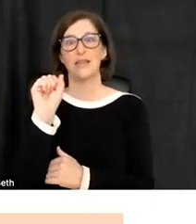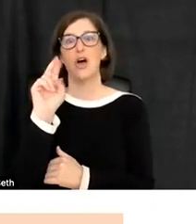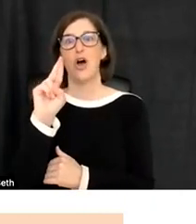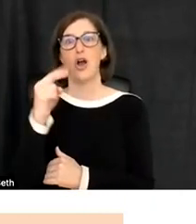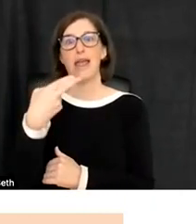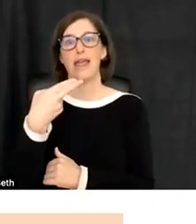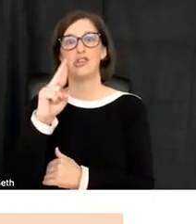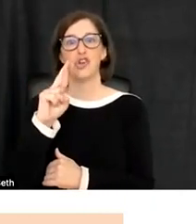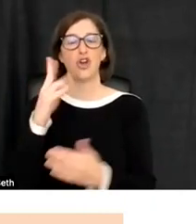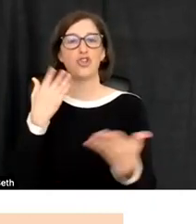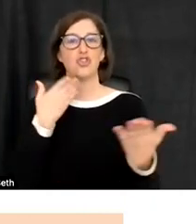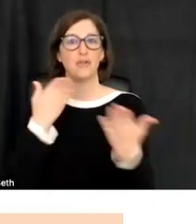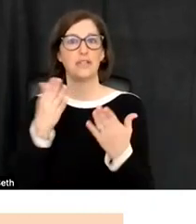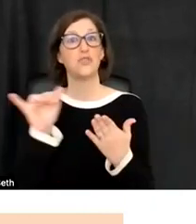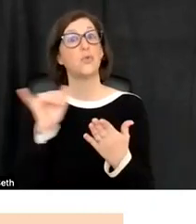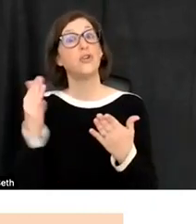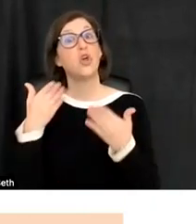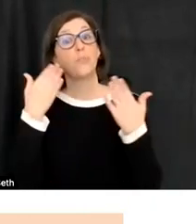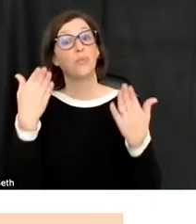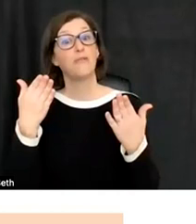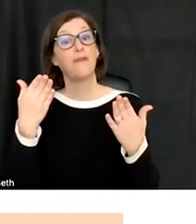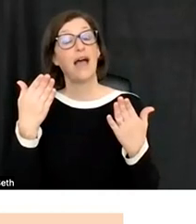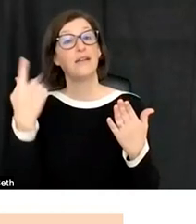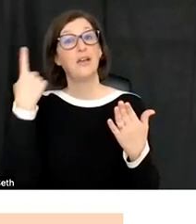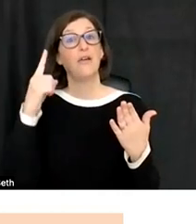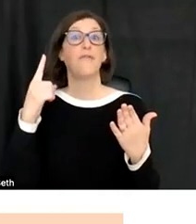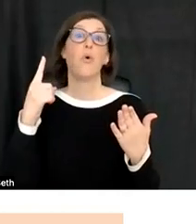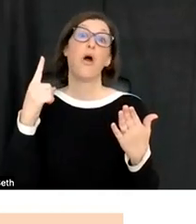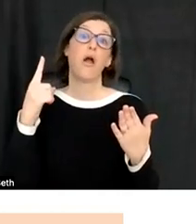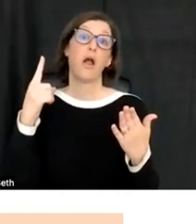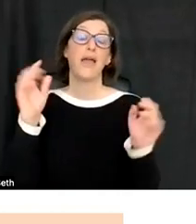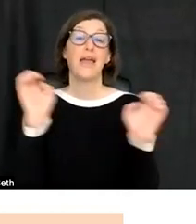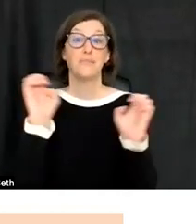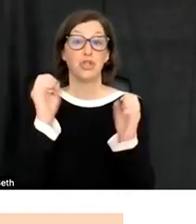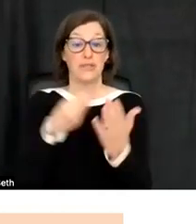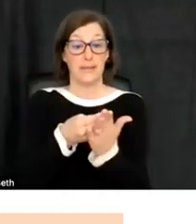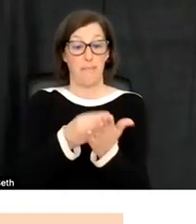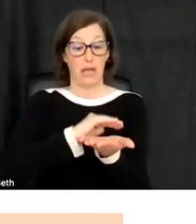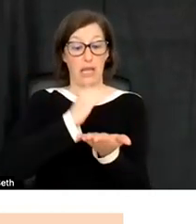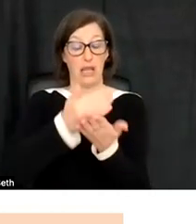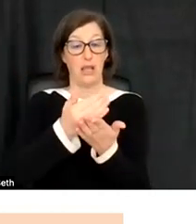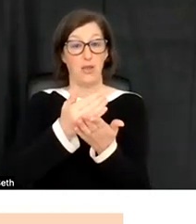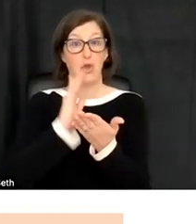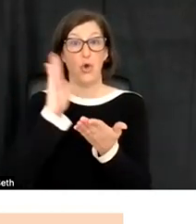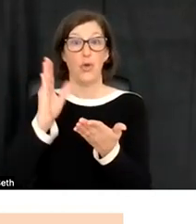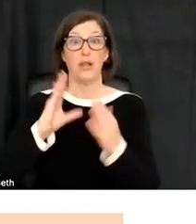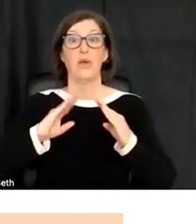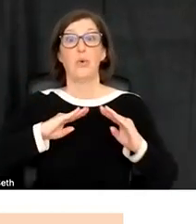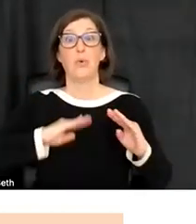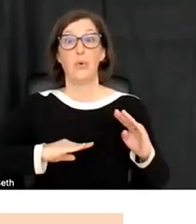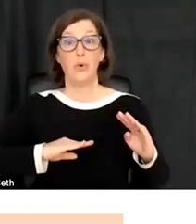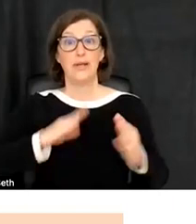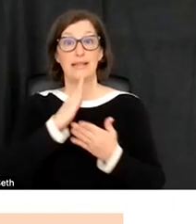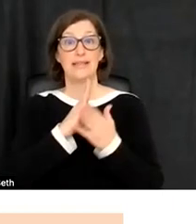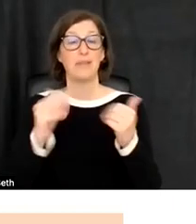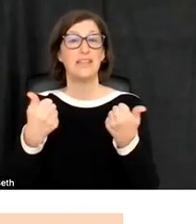then we also provide expecting adolescent and young mothers. So we have the emergency fund, which would then alleviate some of the challenges